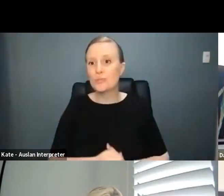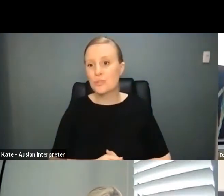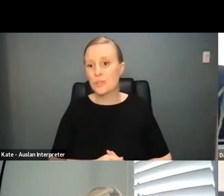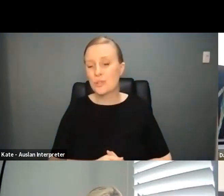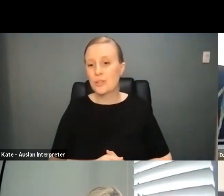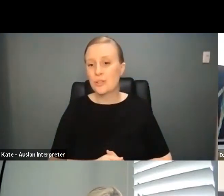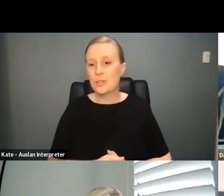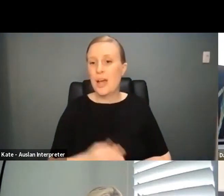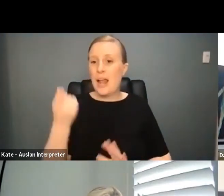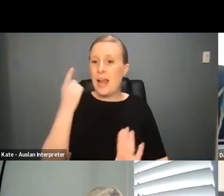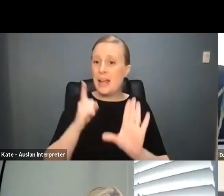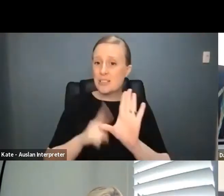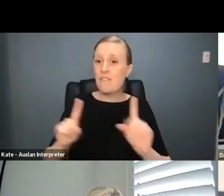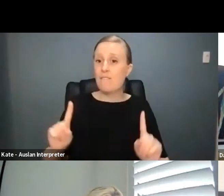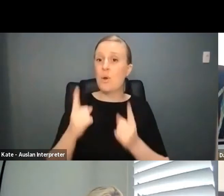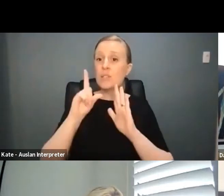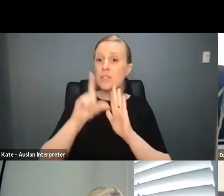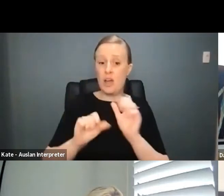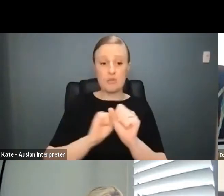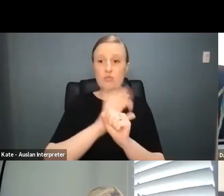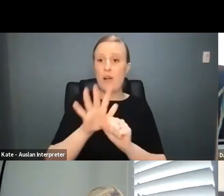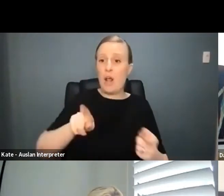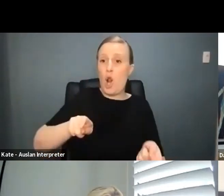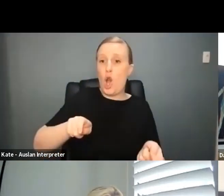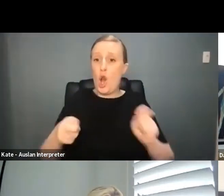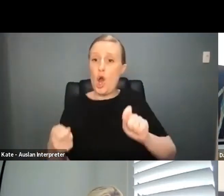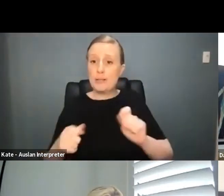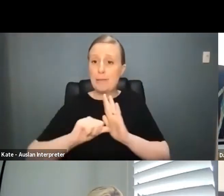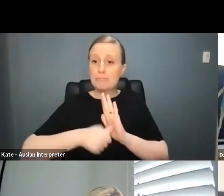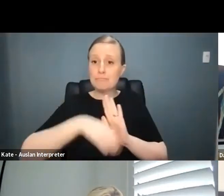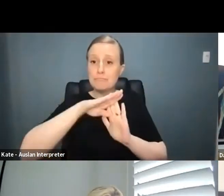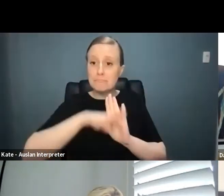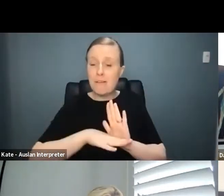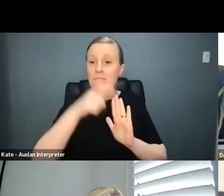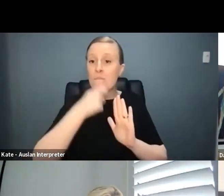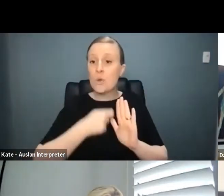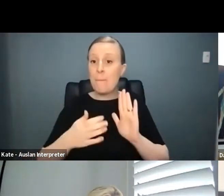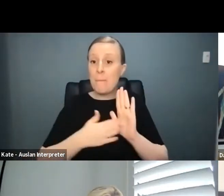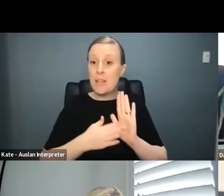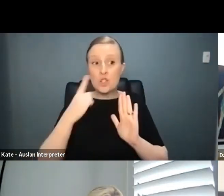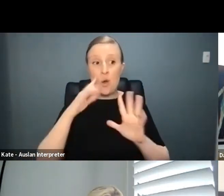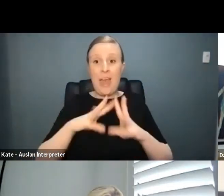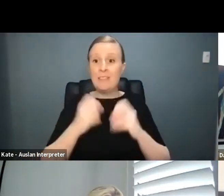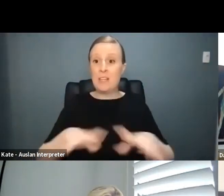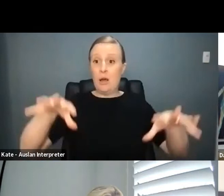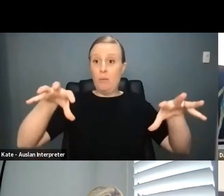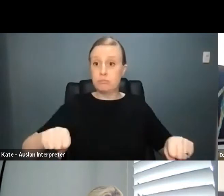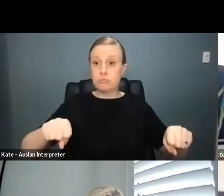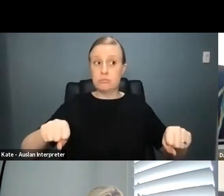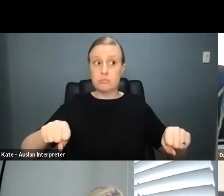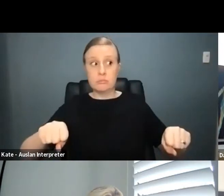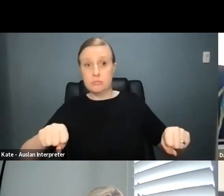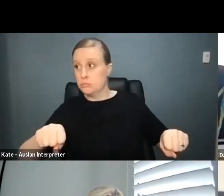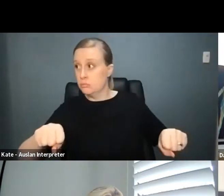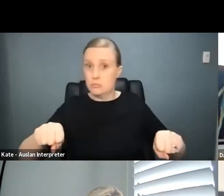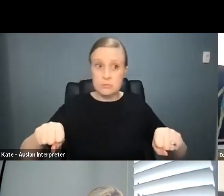a couple of month period where nothing really happened on the streets. And then we saw everything suddenly change, and it dried up